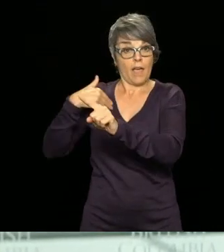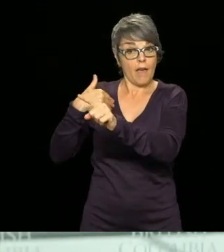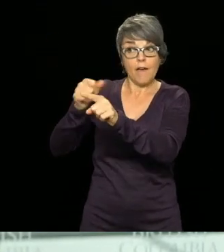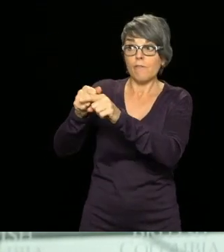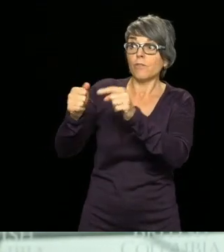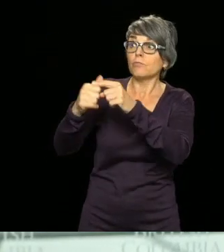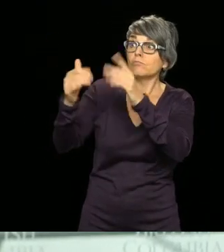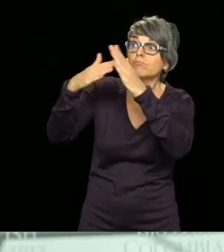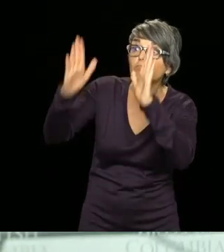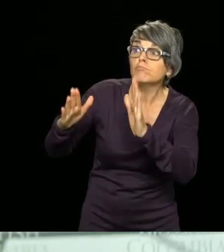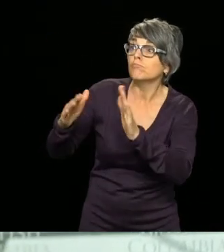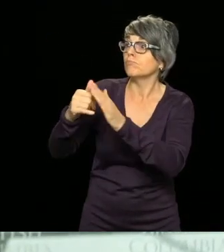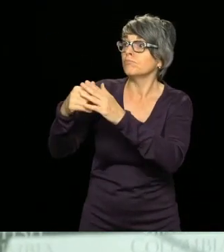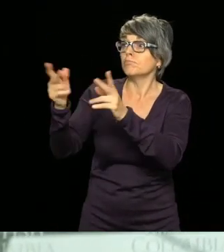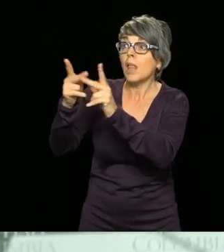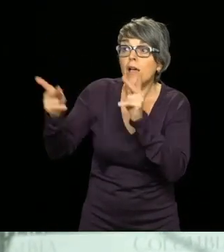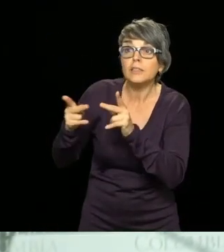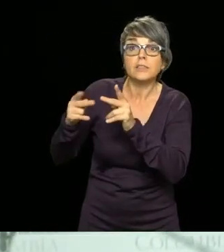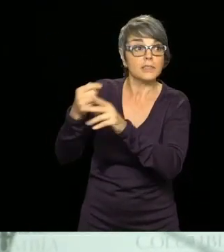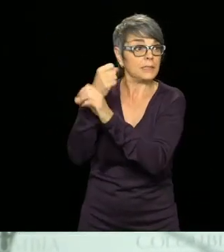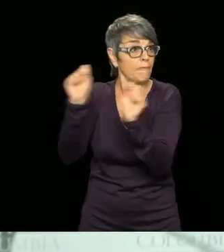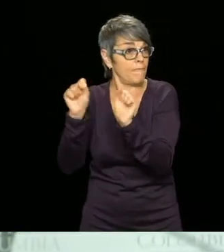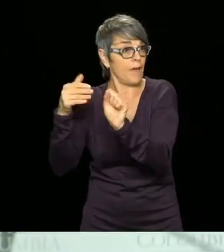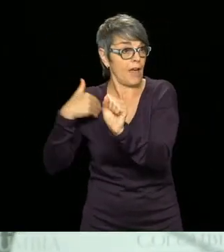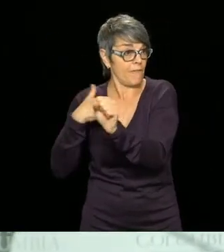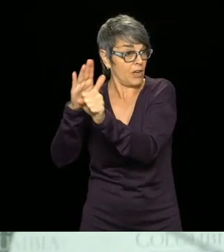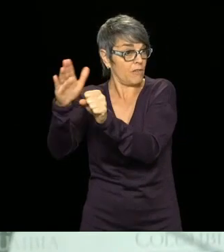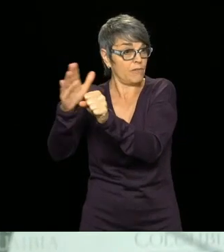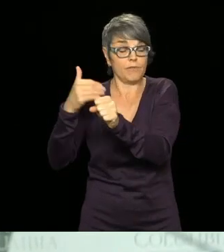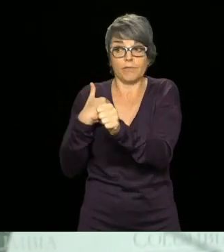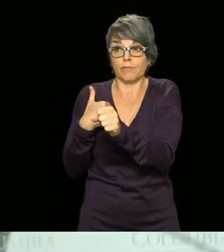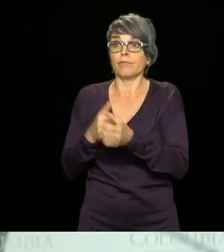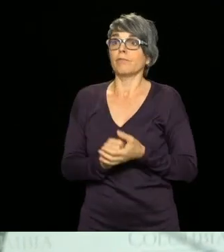province? Another really good question,